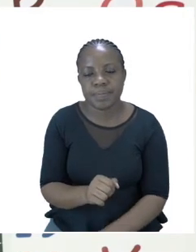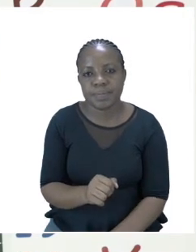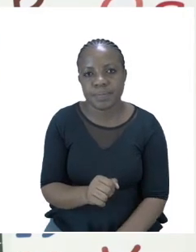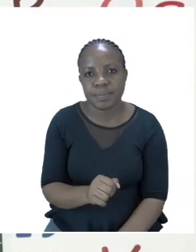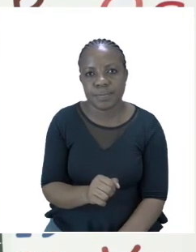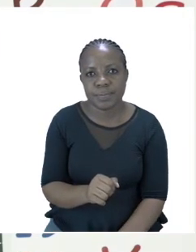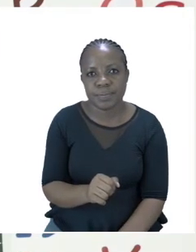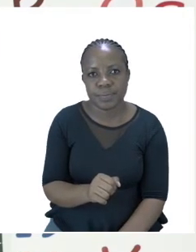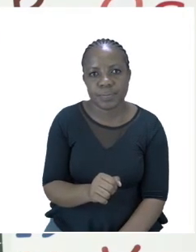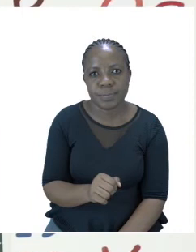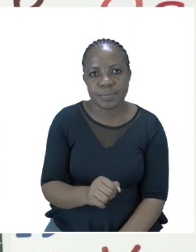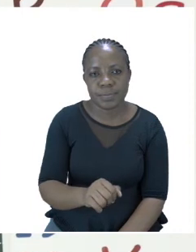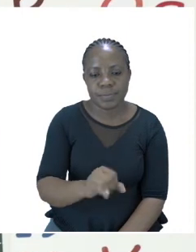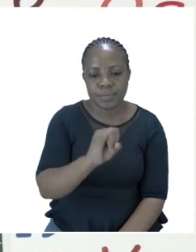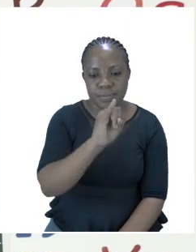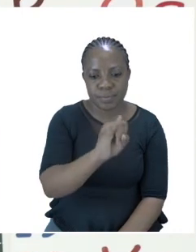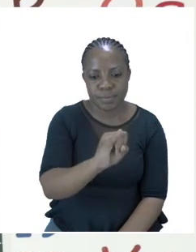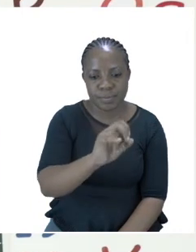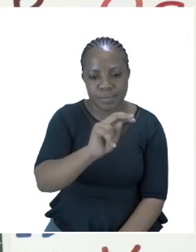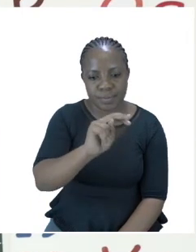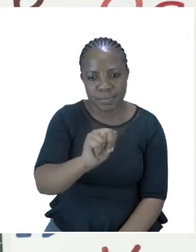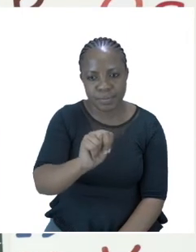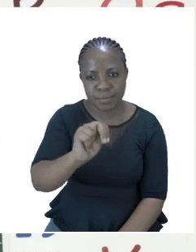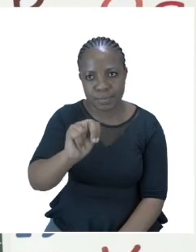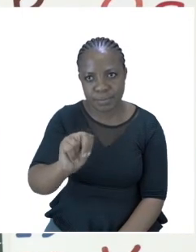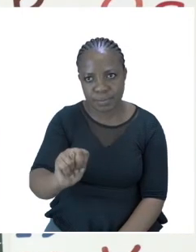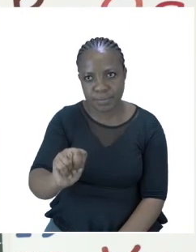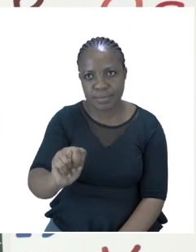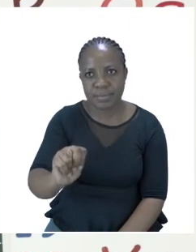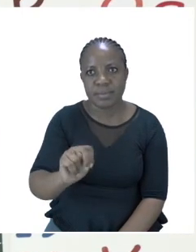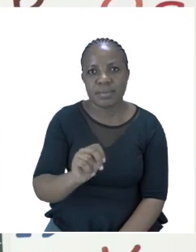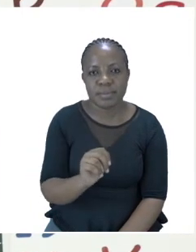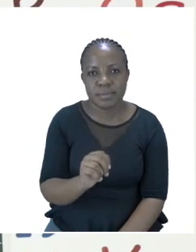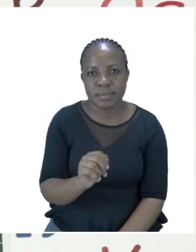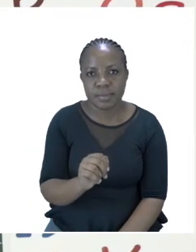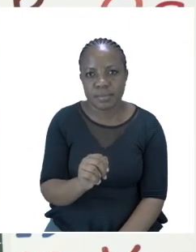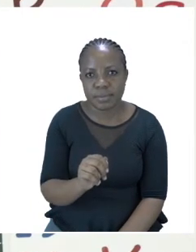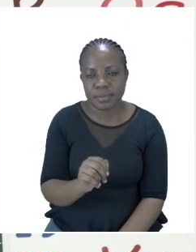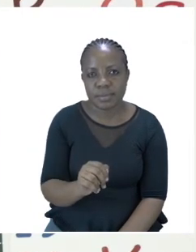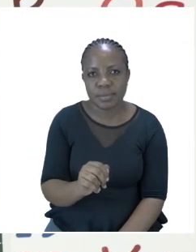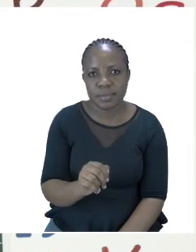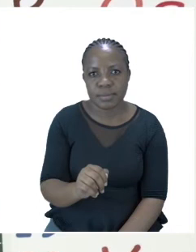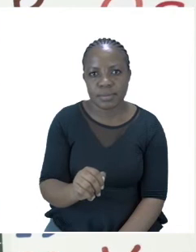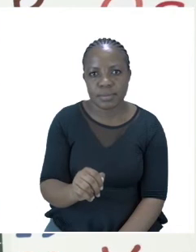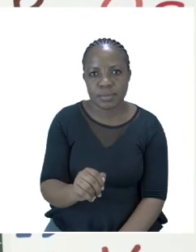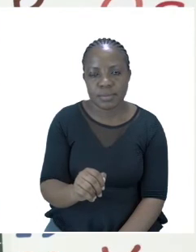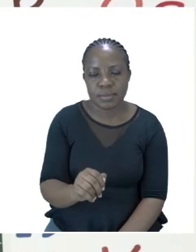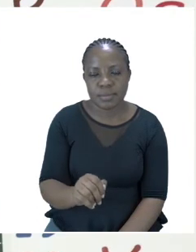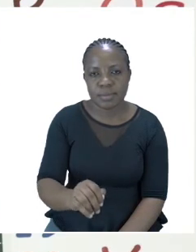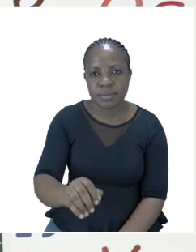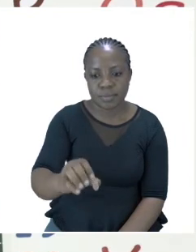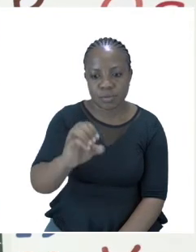There you go. In. In. Then we are going to find a 3-letter